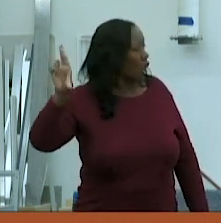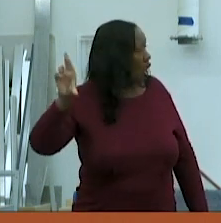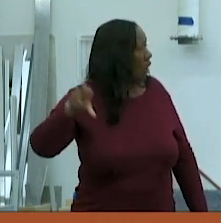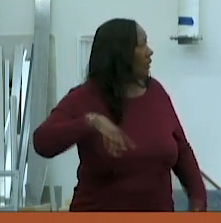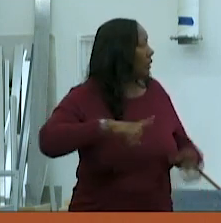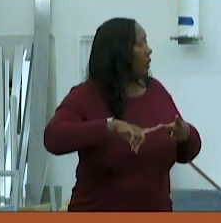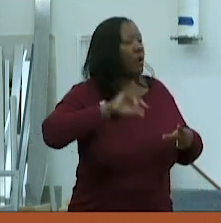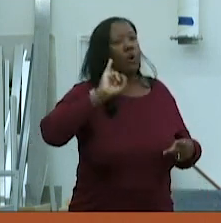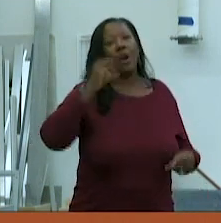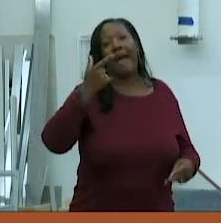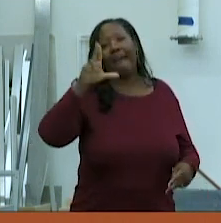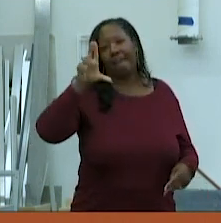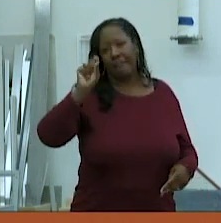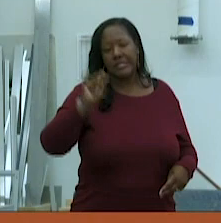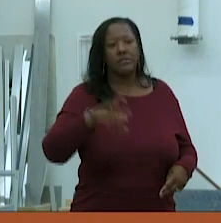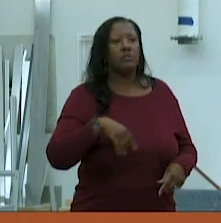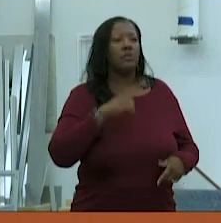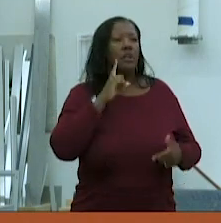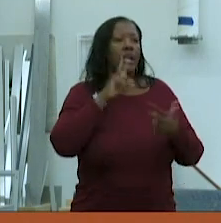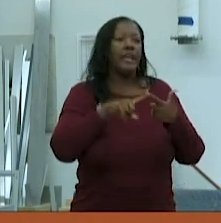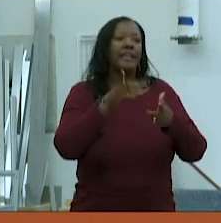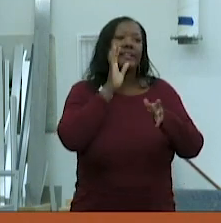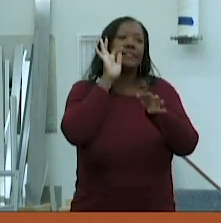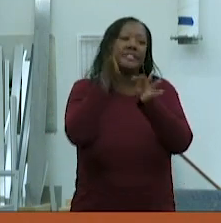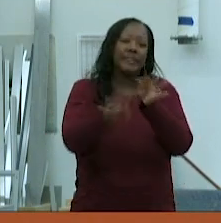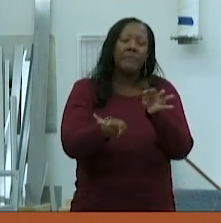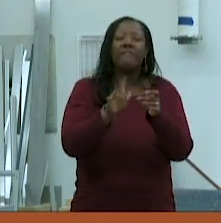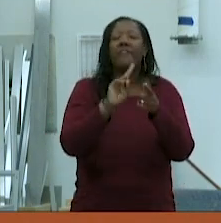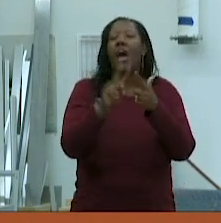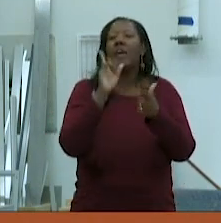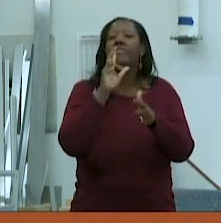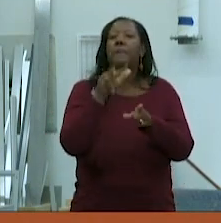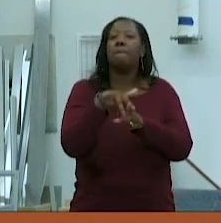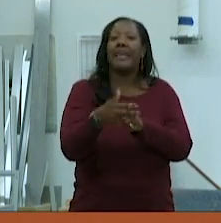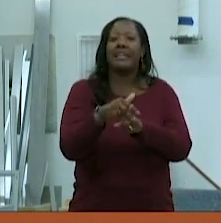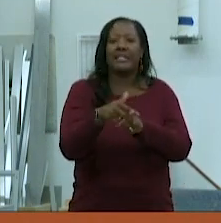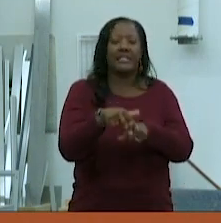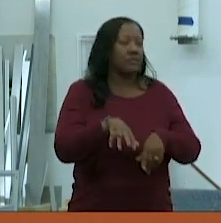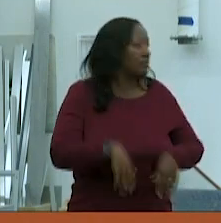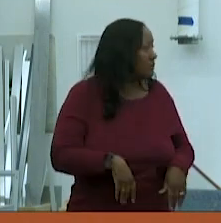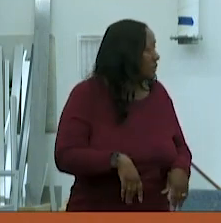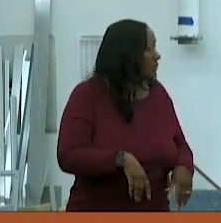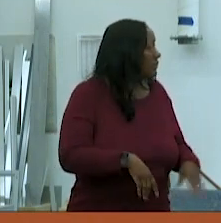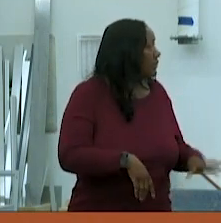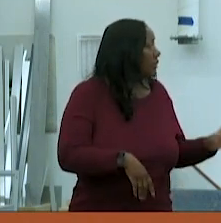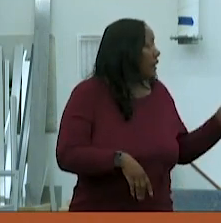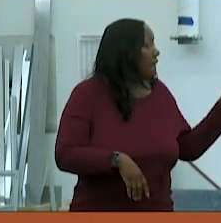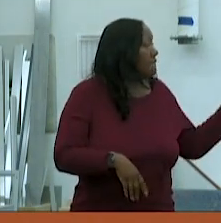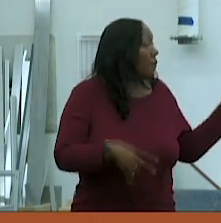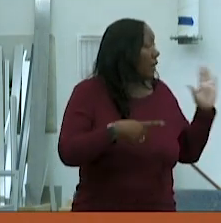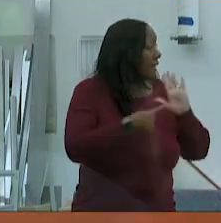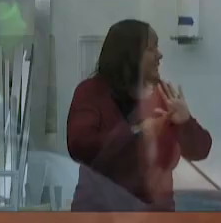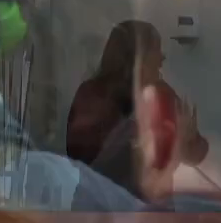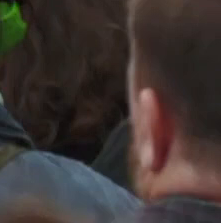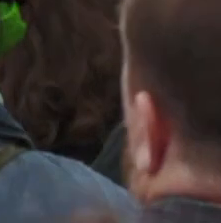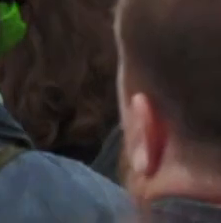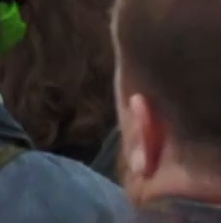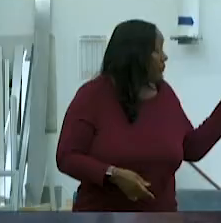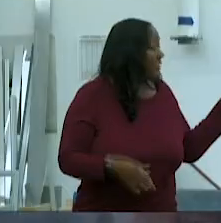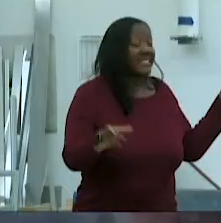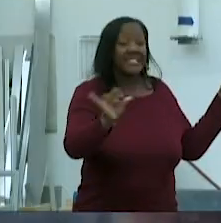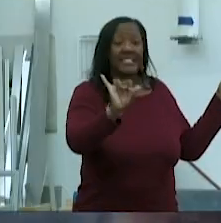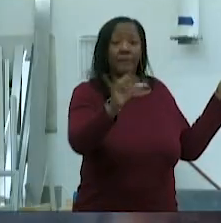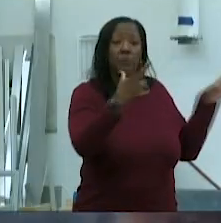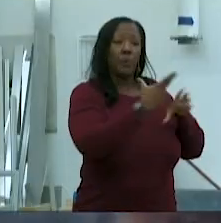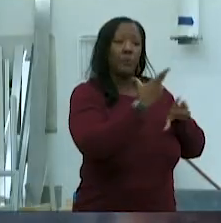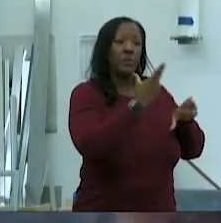time creating custom components and simplifies maintenance. So like this clutch mechanism is similar to what we used